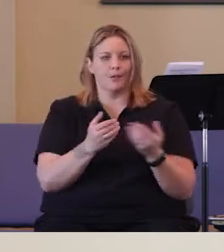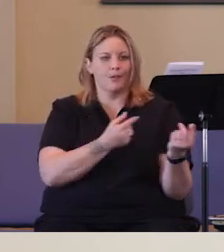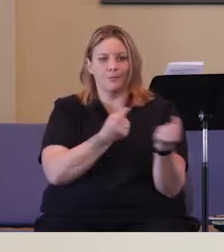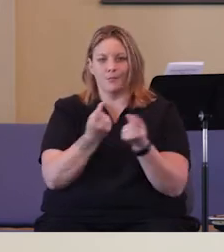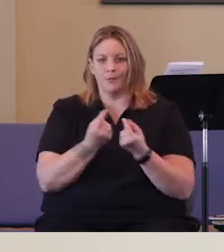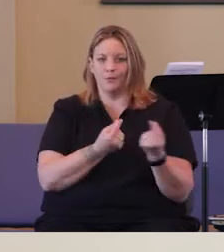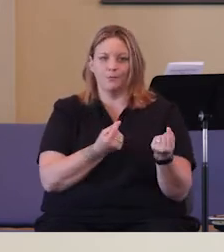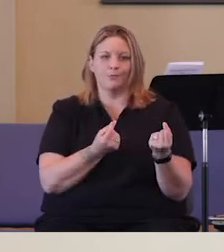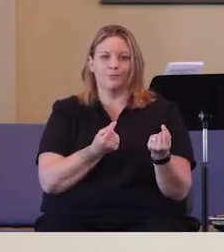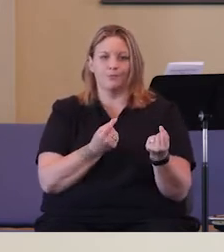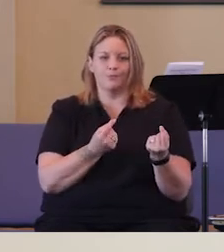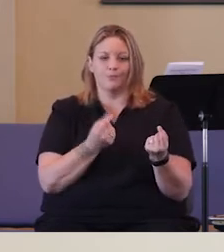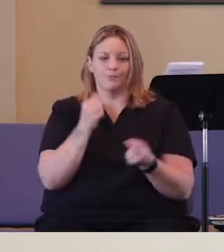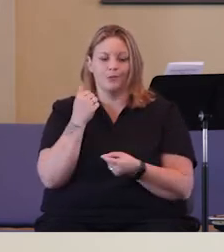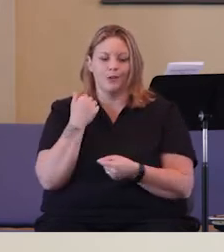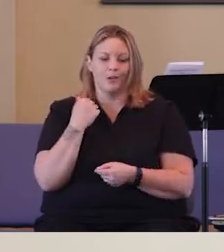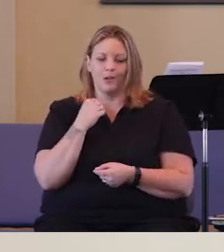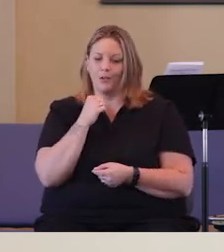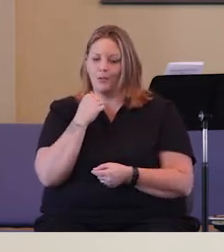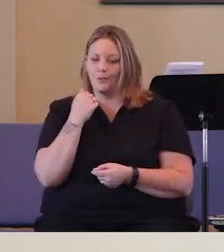the end, we're all going to be judged for what we do.